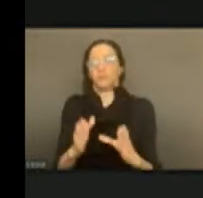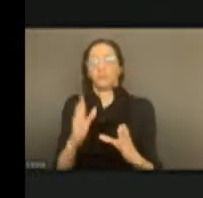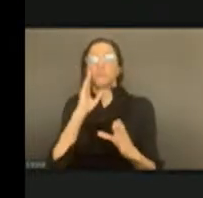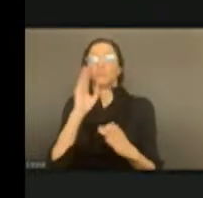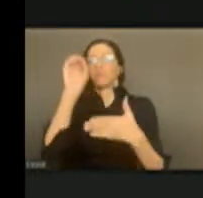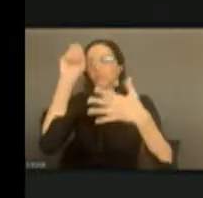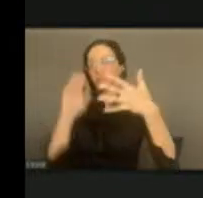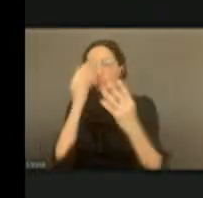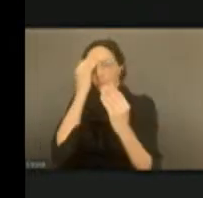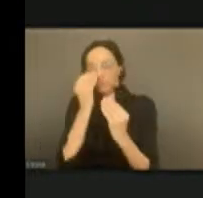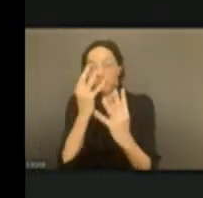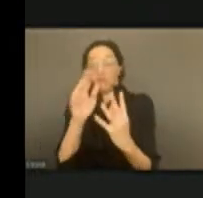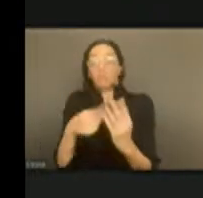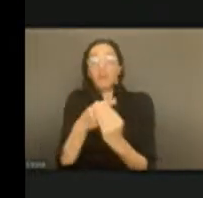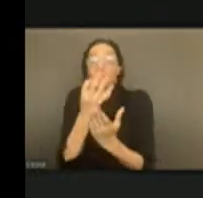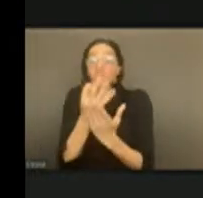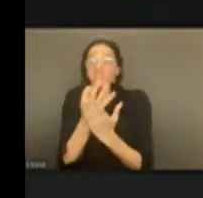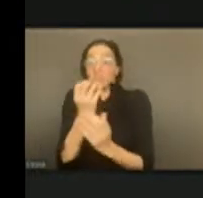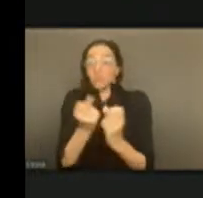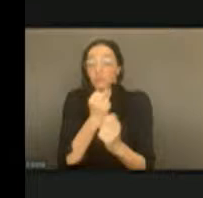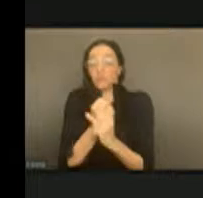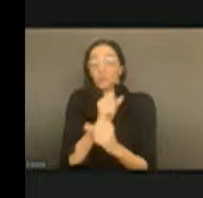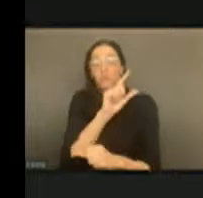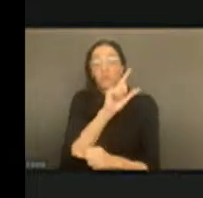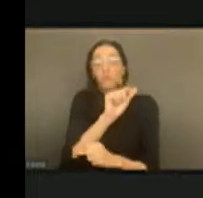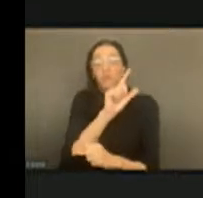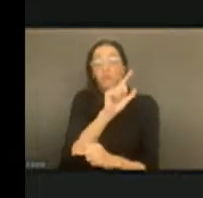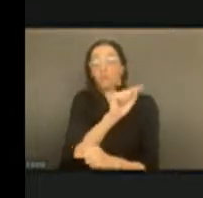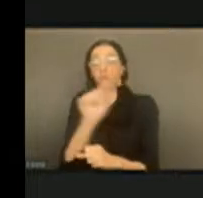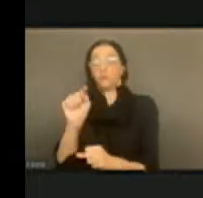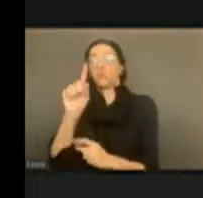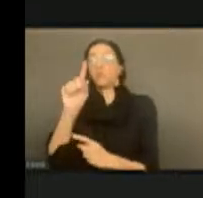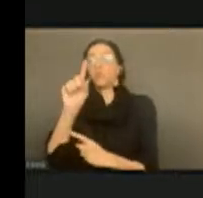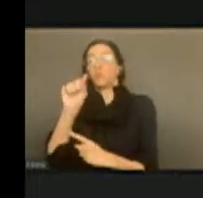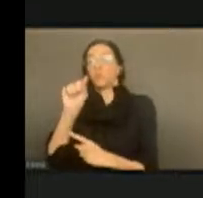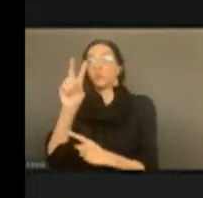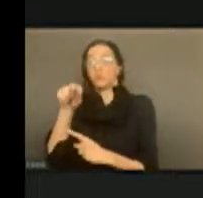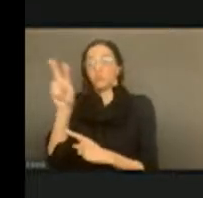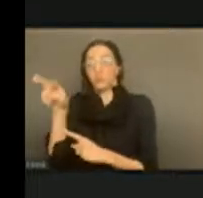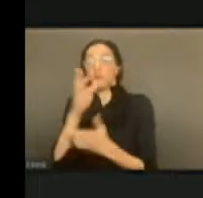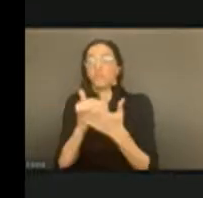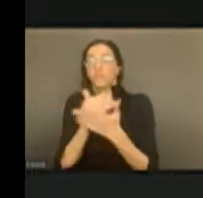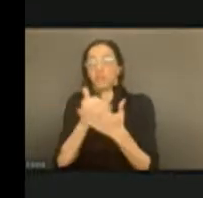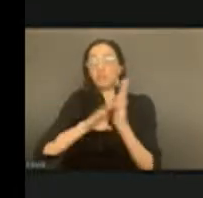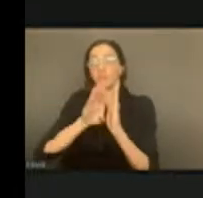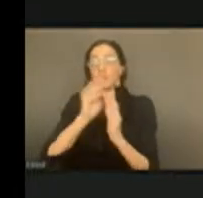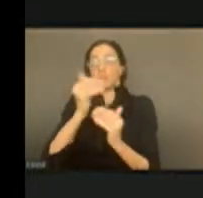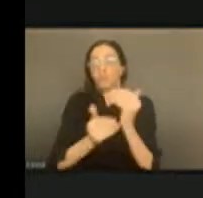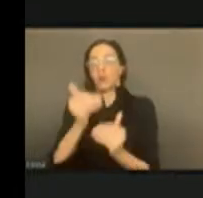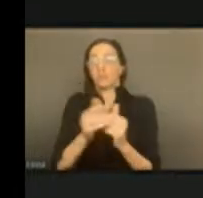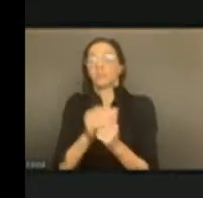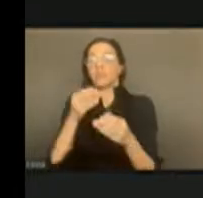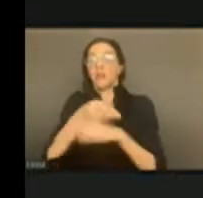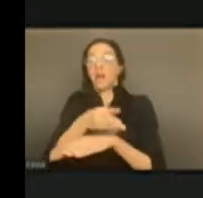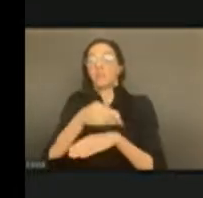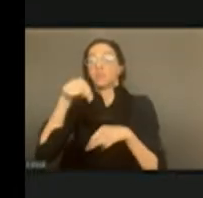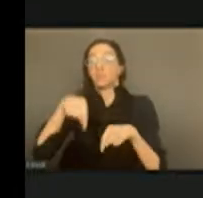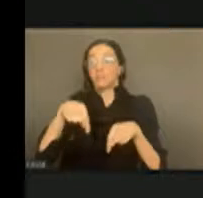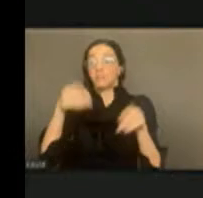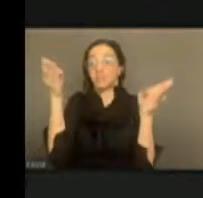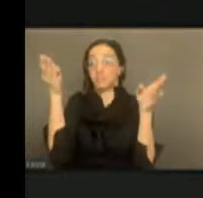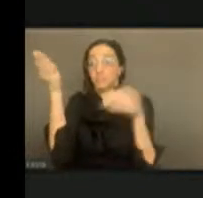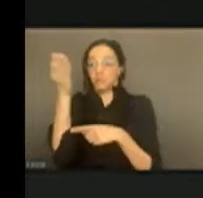2021-2022 budget development process. After this presentation, we will be opening up this meeting for